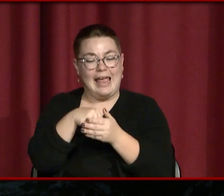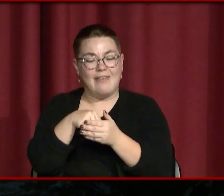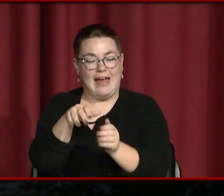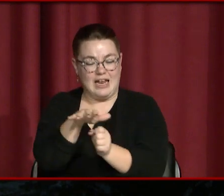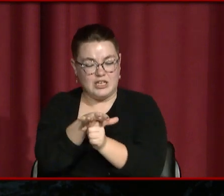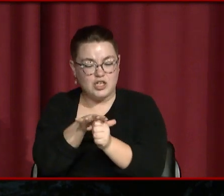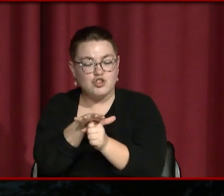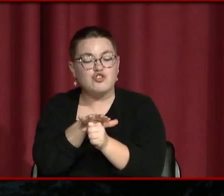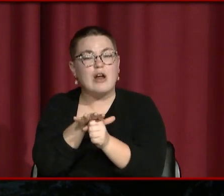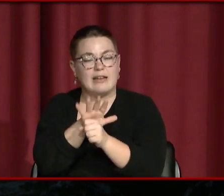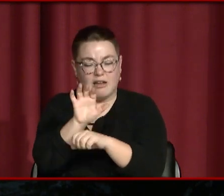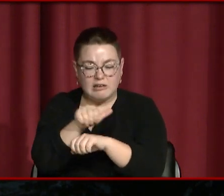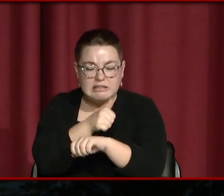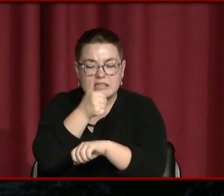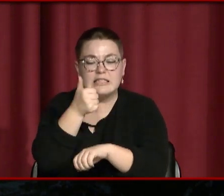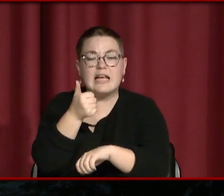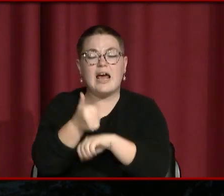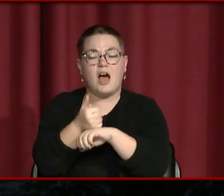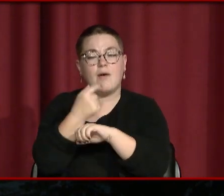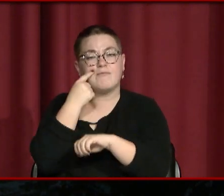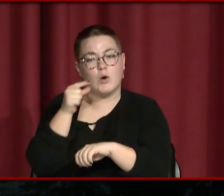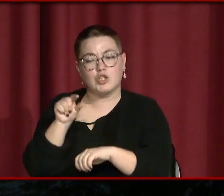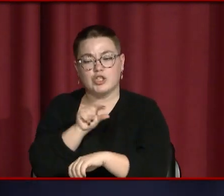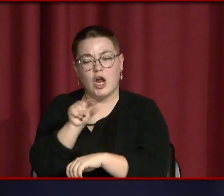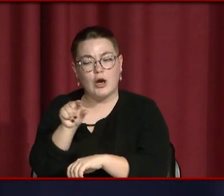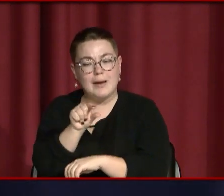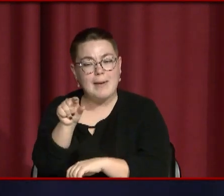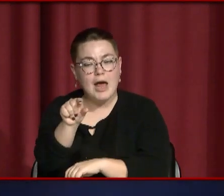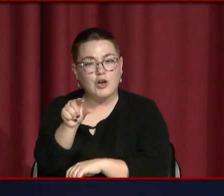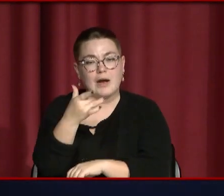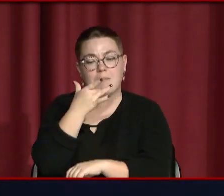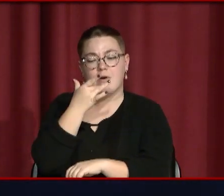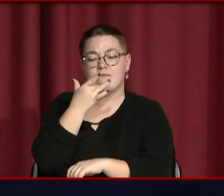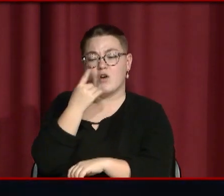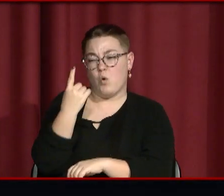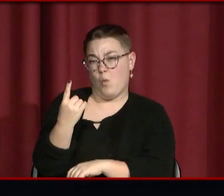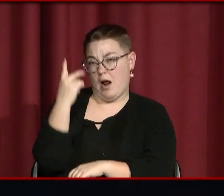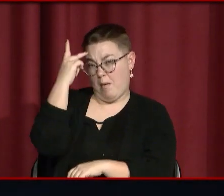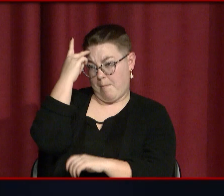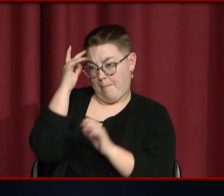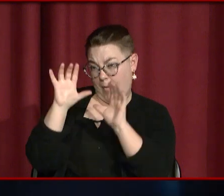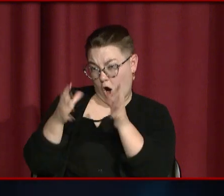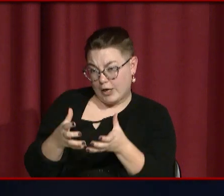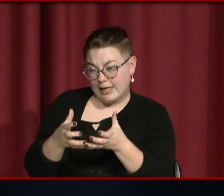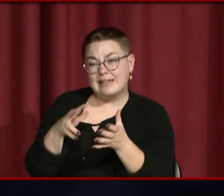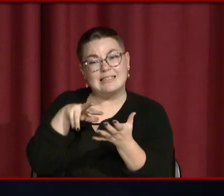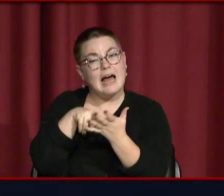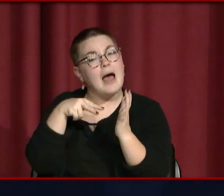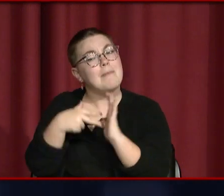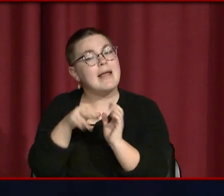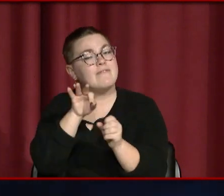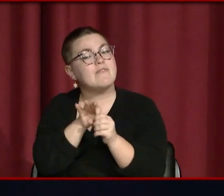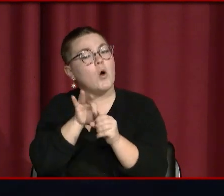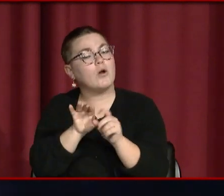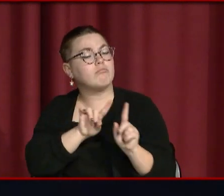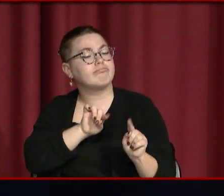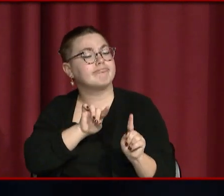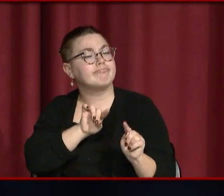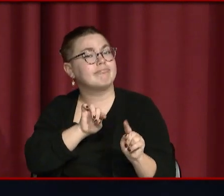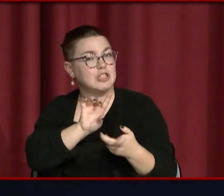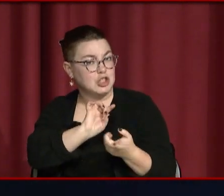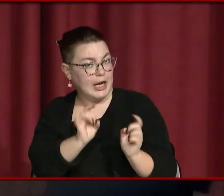by the politicians to favor one party or another, that voter turnout changes? Absolutely. So